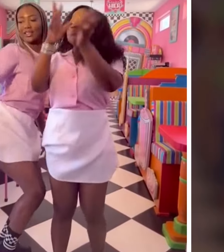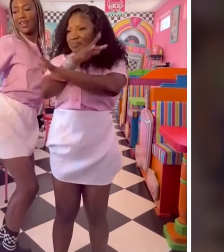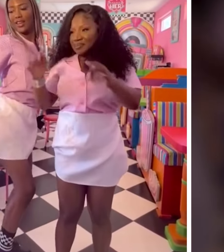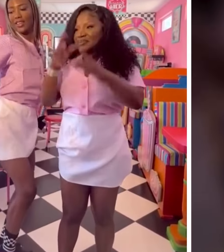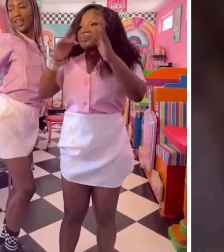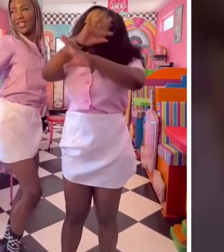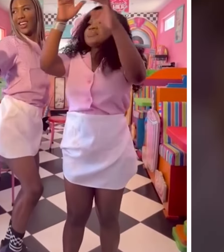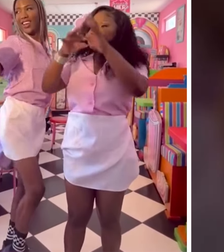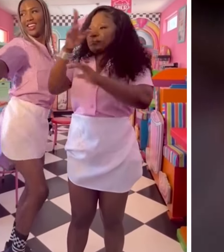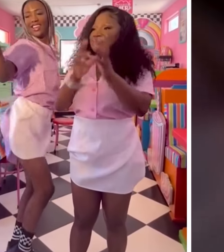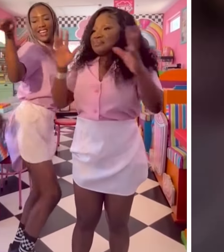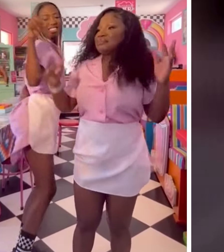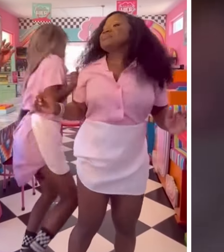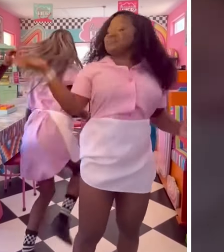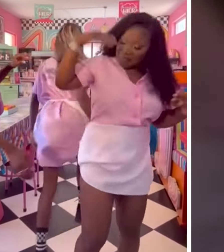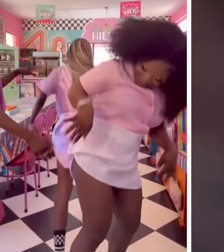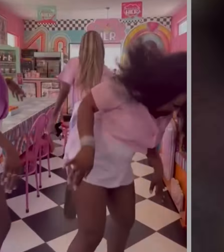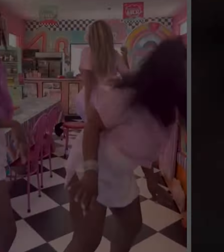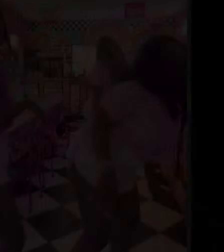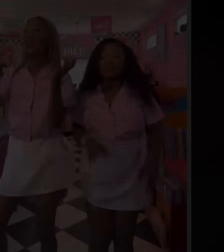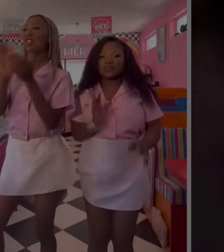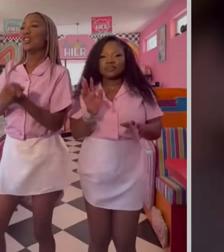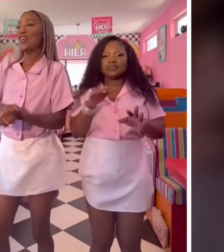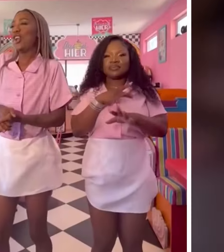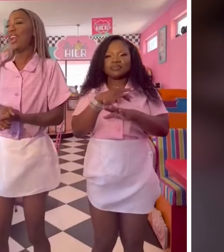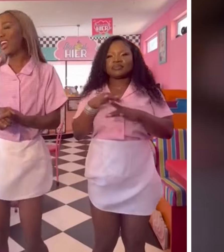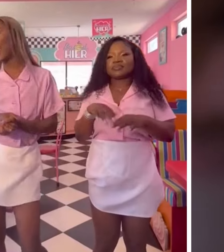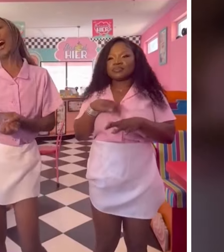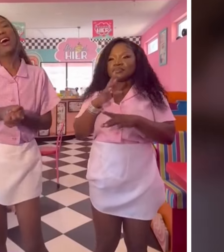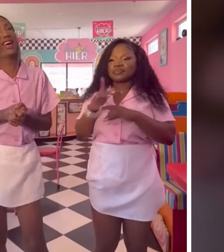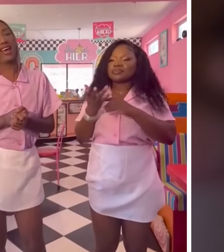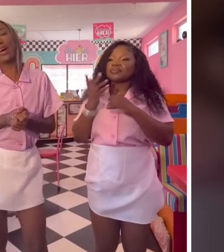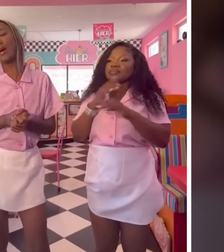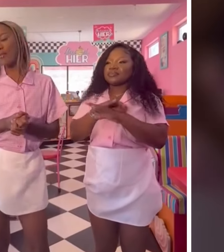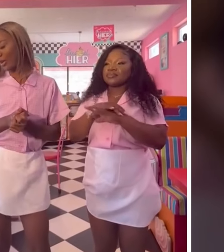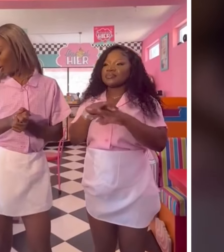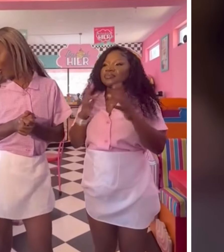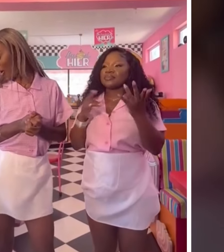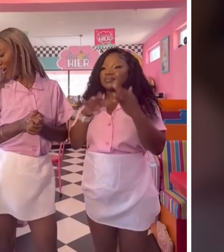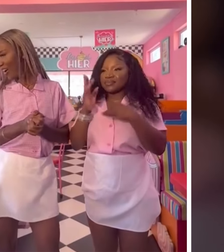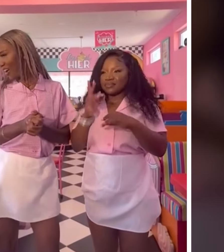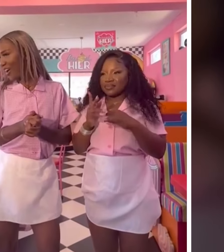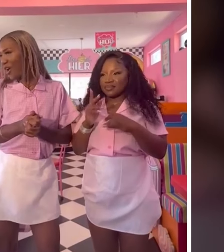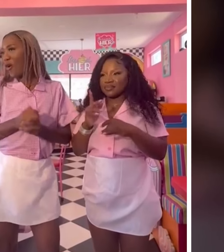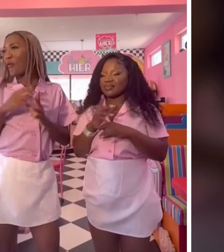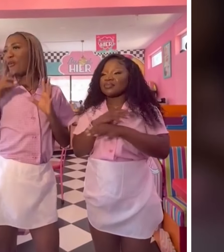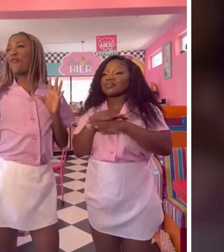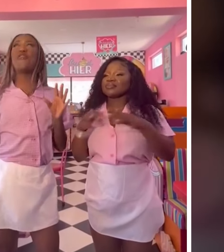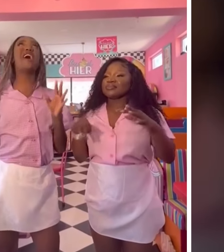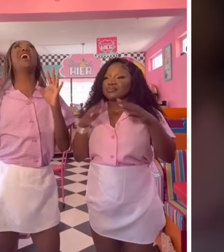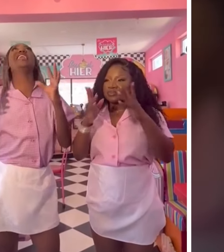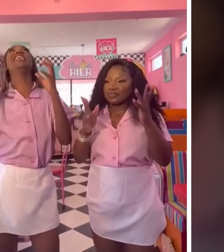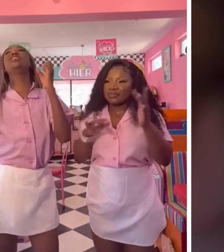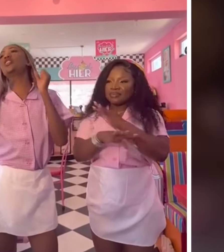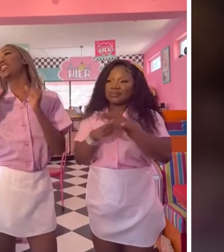hello everybody and welcome to fresh trends makazi recently first criticism from the deaf community for an incident